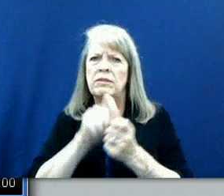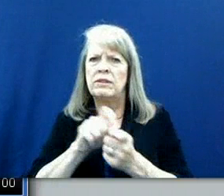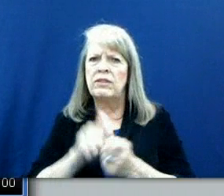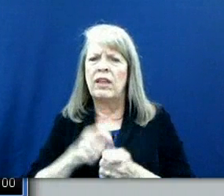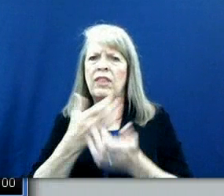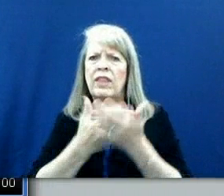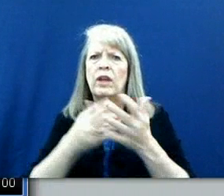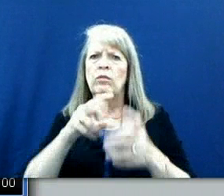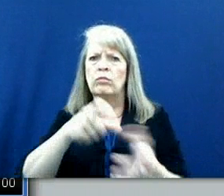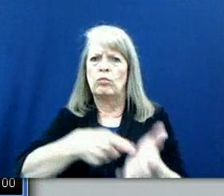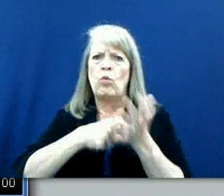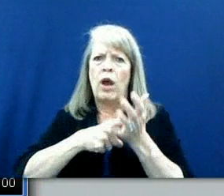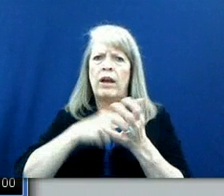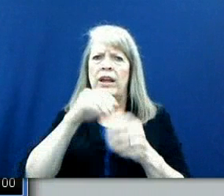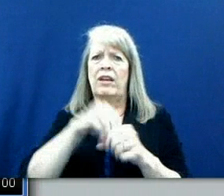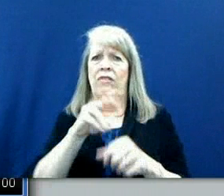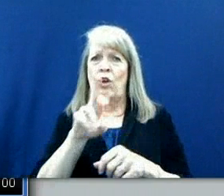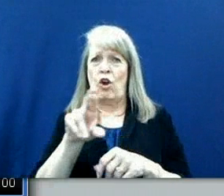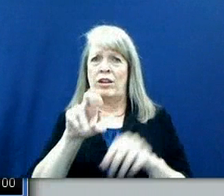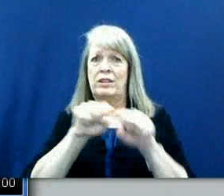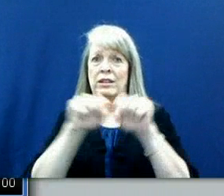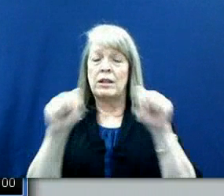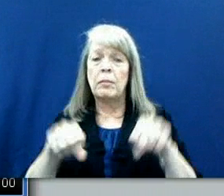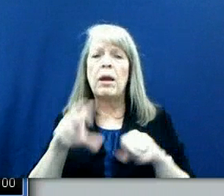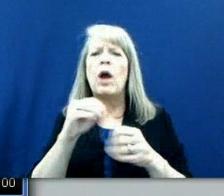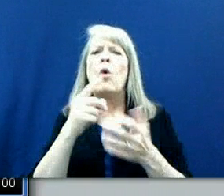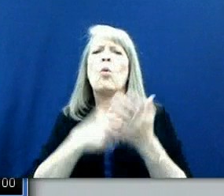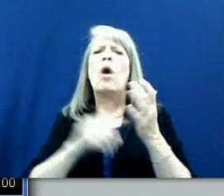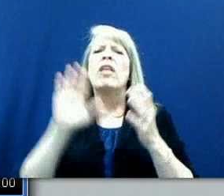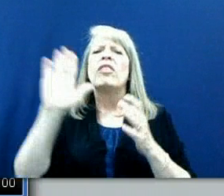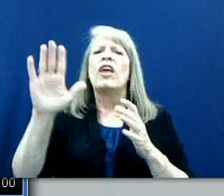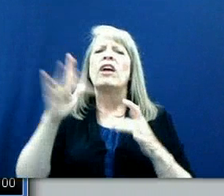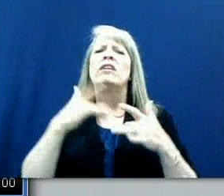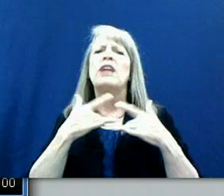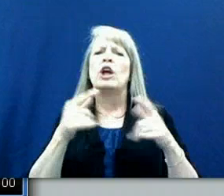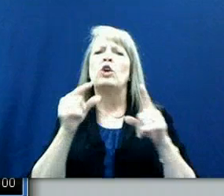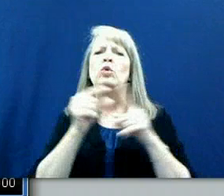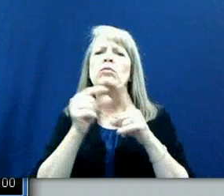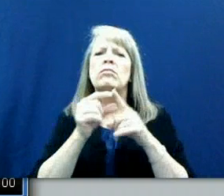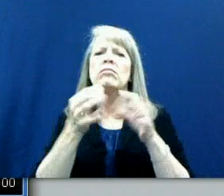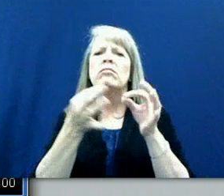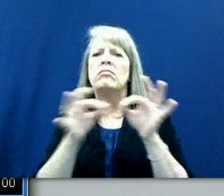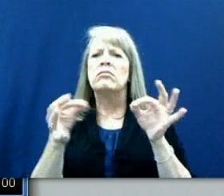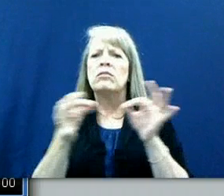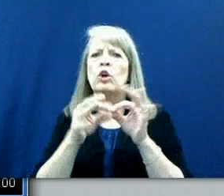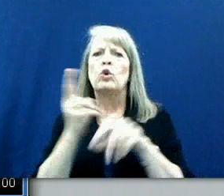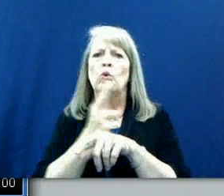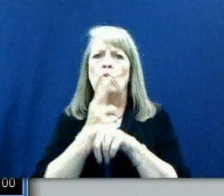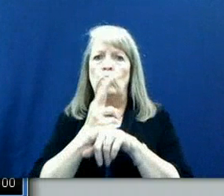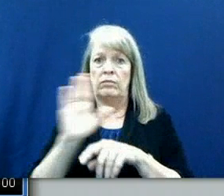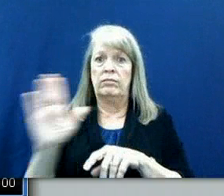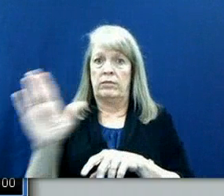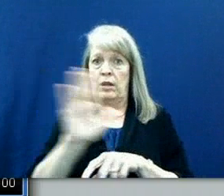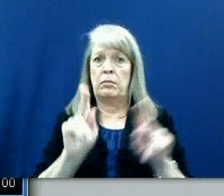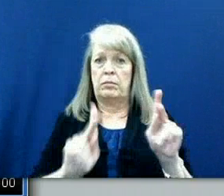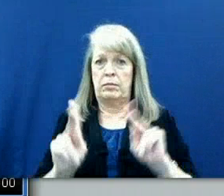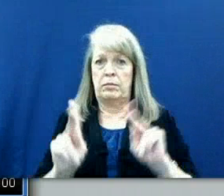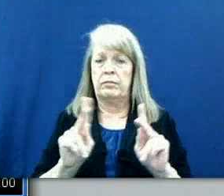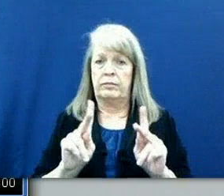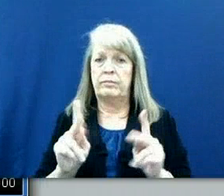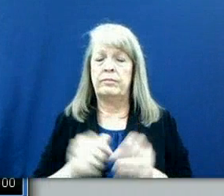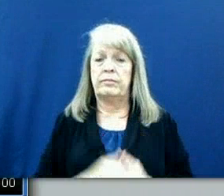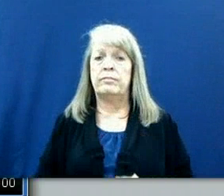system and the common terminology used by its personnel.